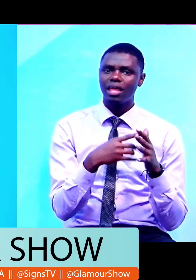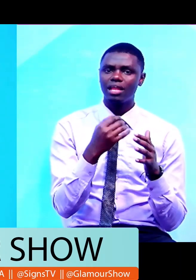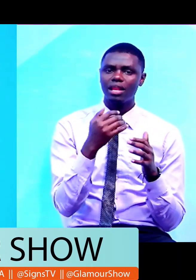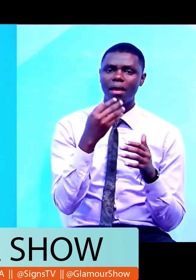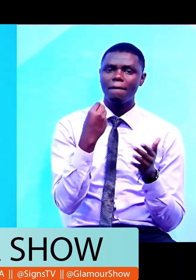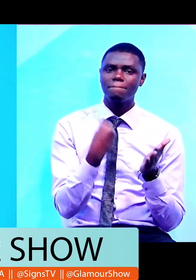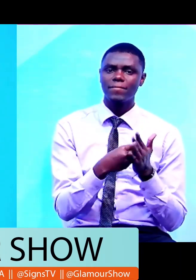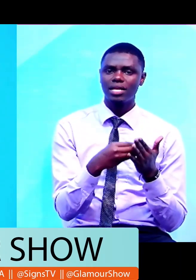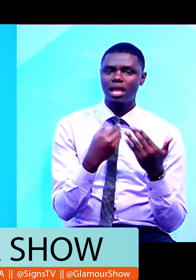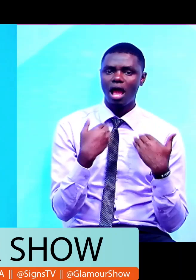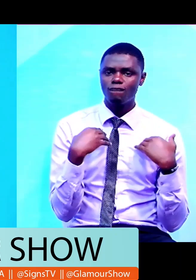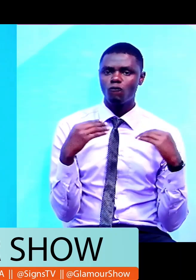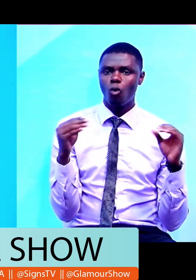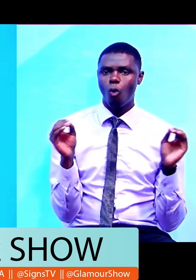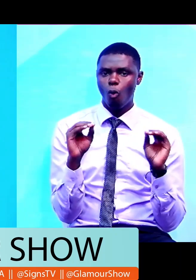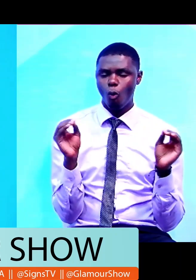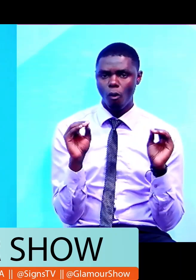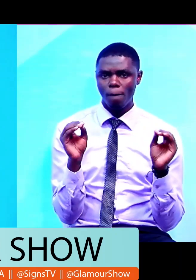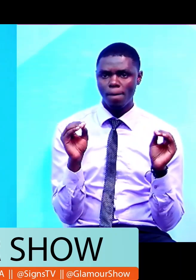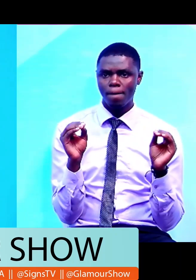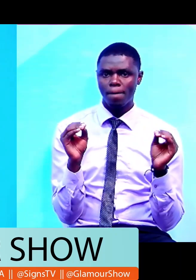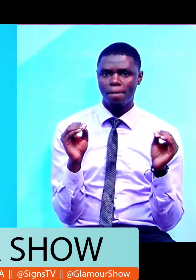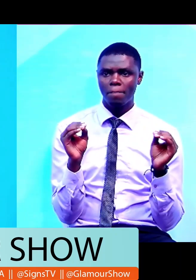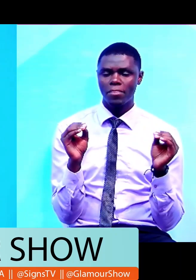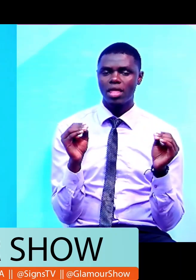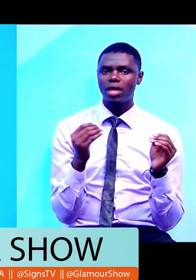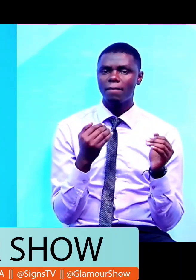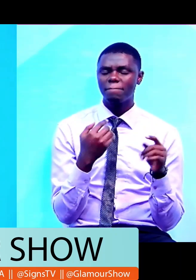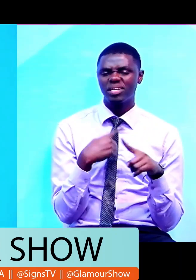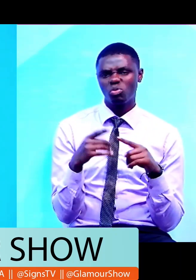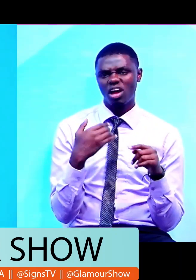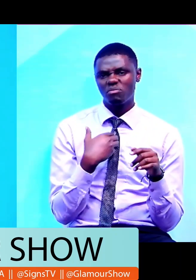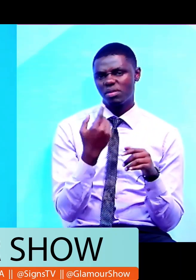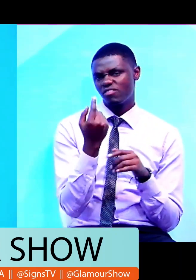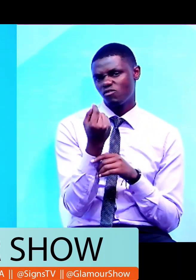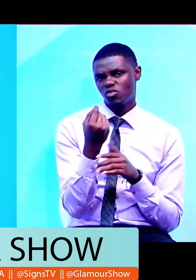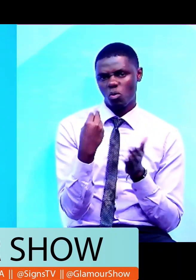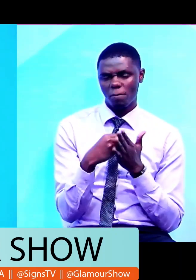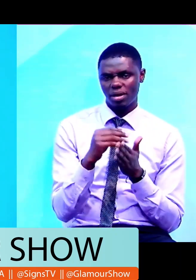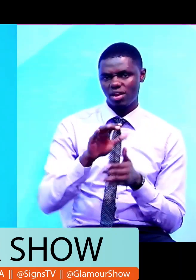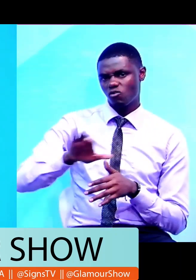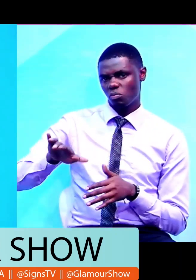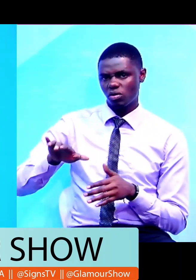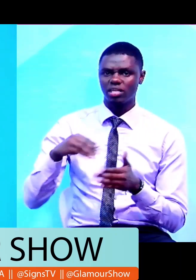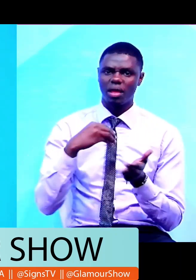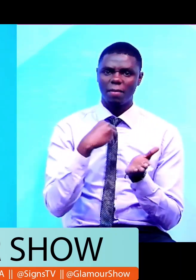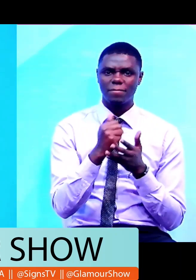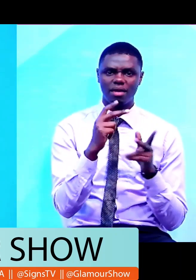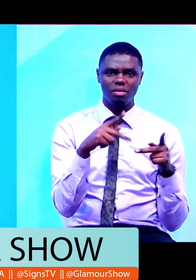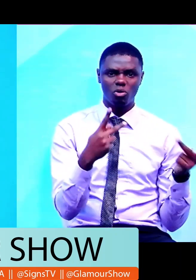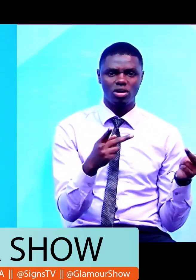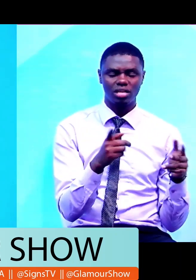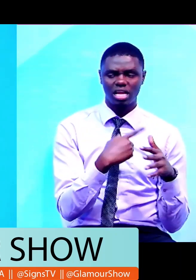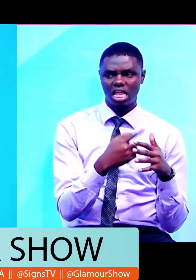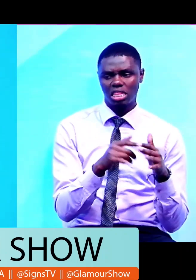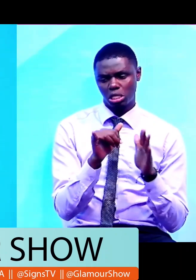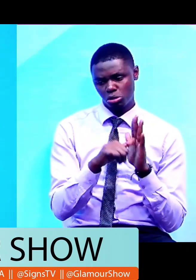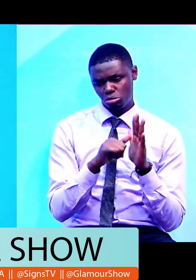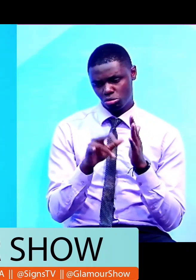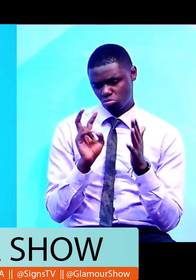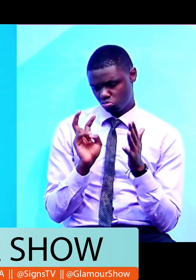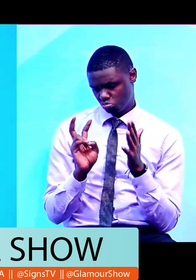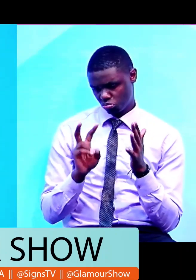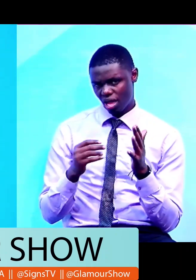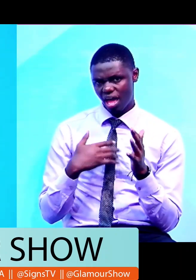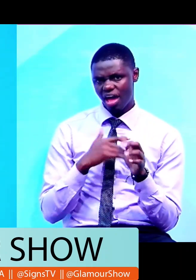school, but you have a little money for products, buy those products, go on YouTube. There are